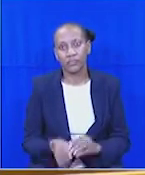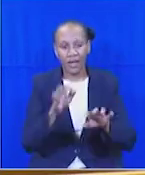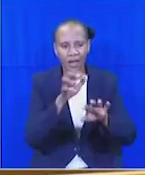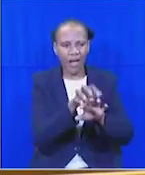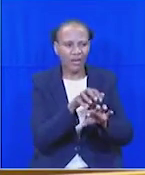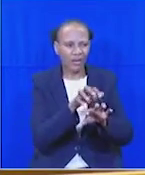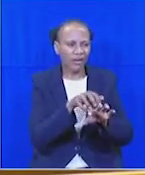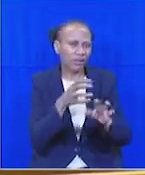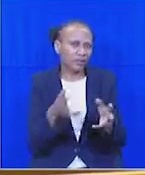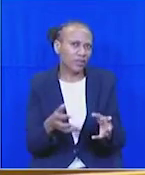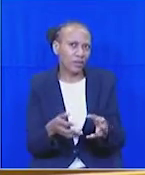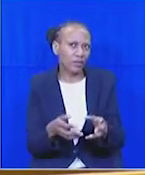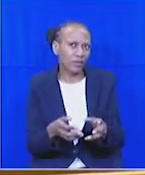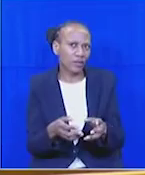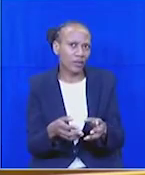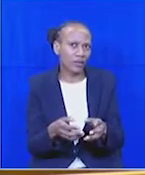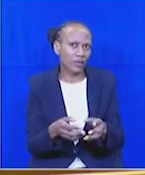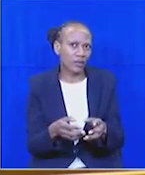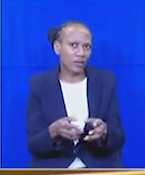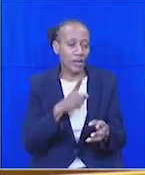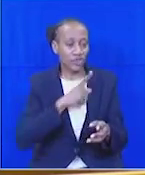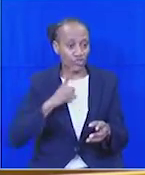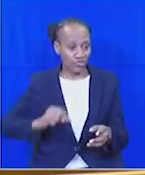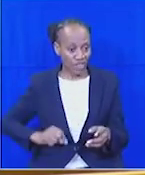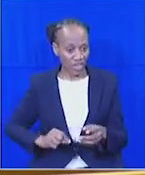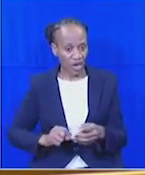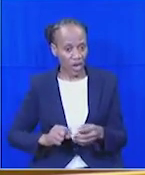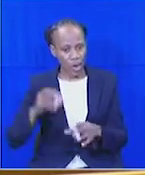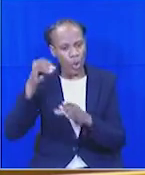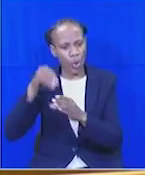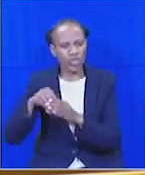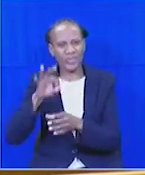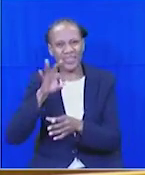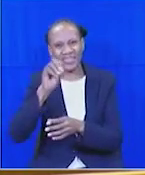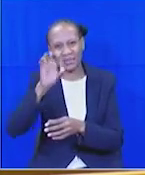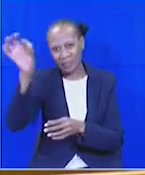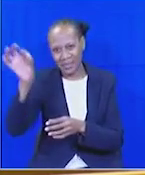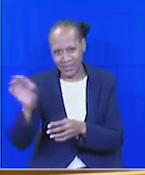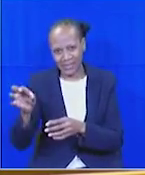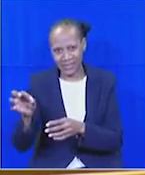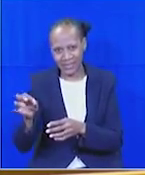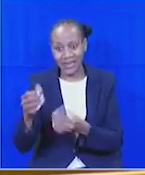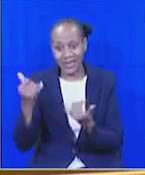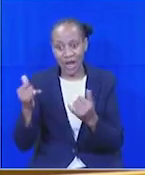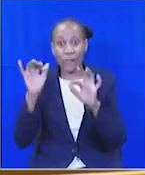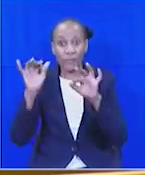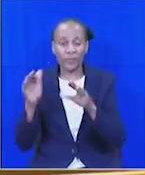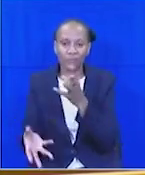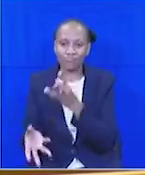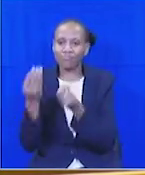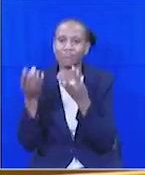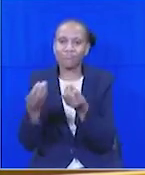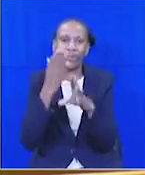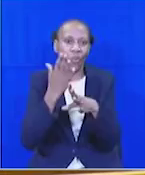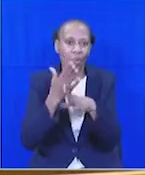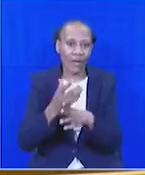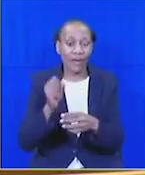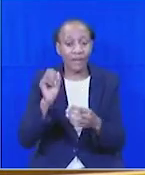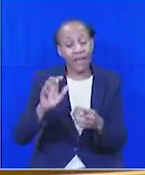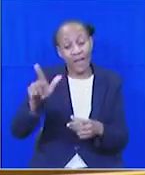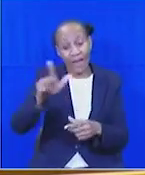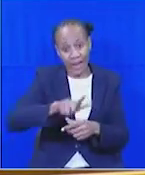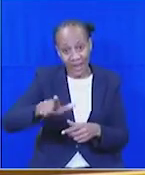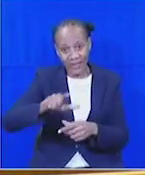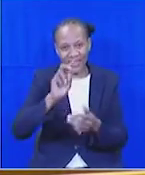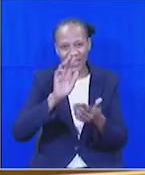Agriculture in China contributed 34% of total employment in that country, while only 11.3% of its land is